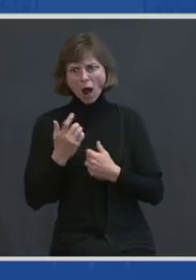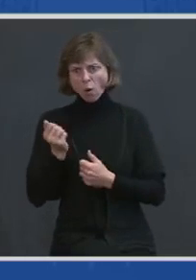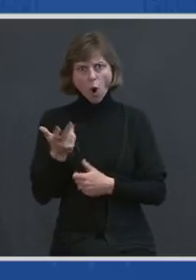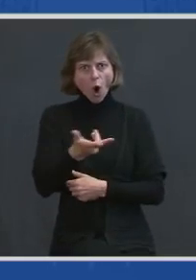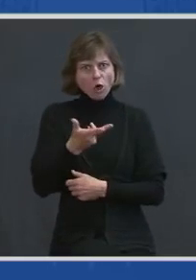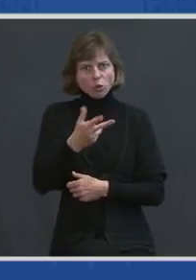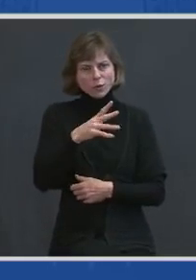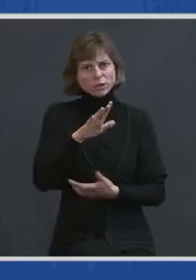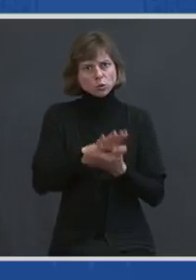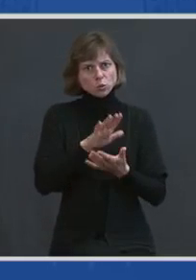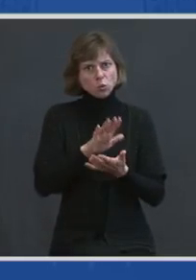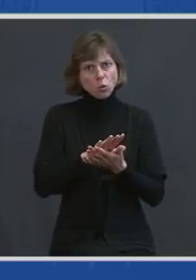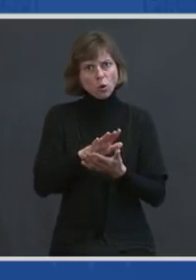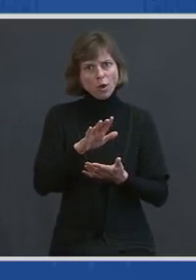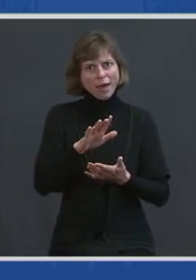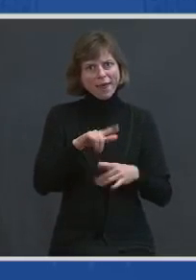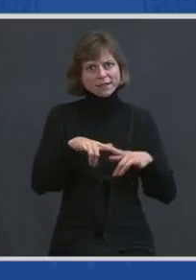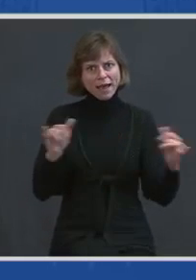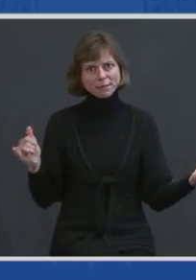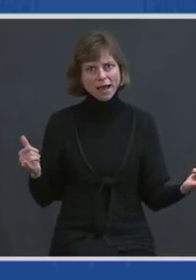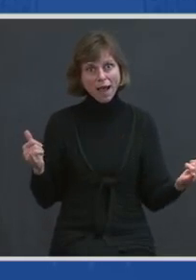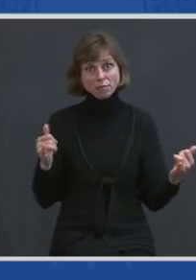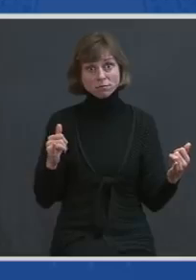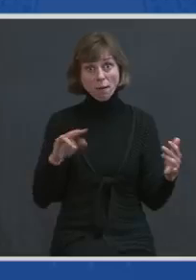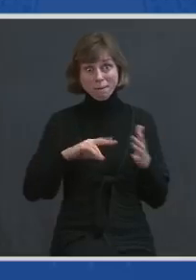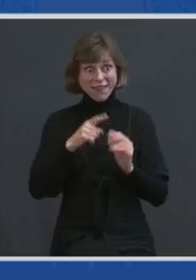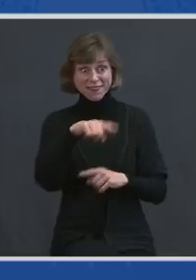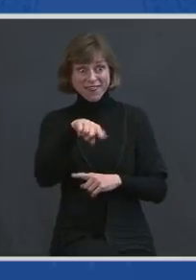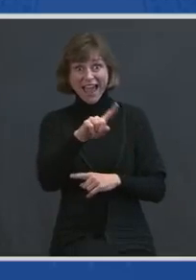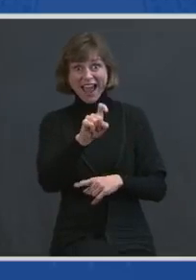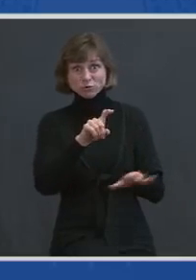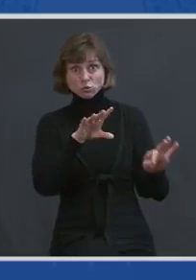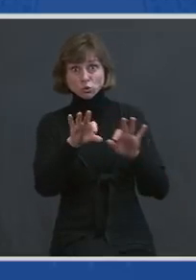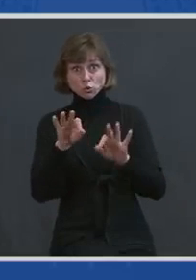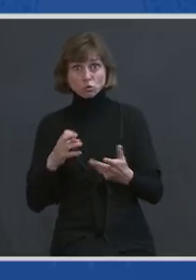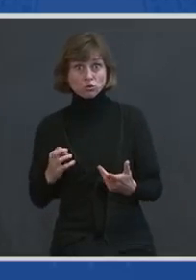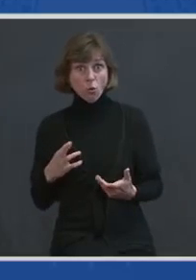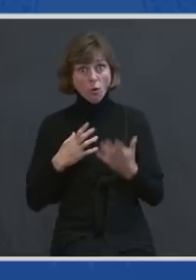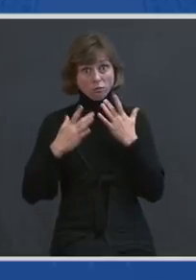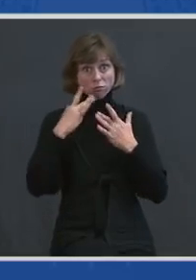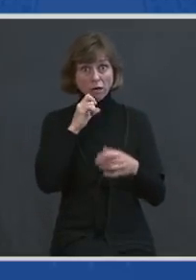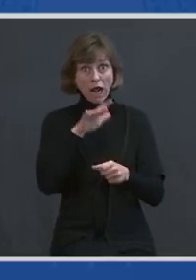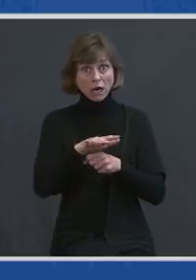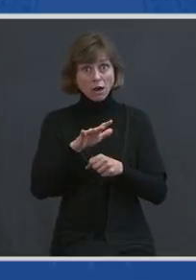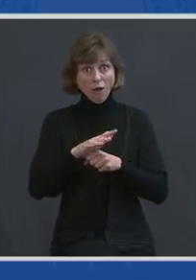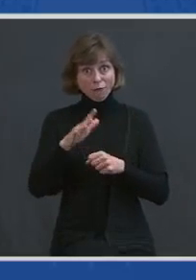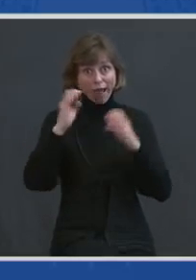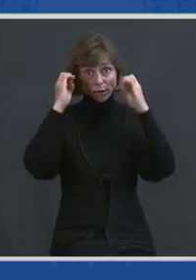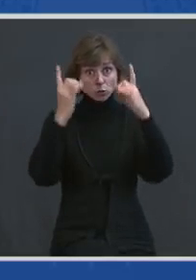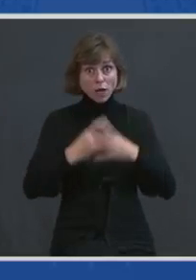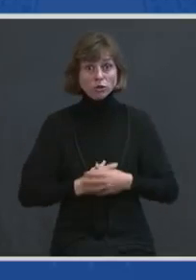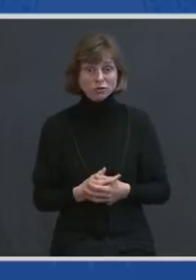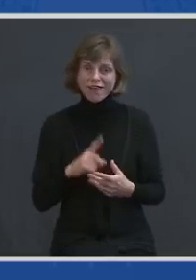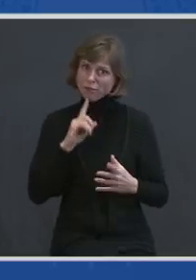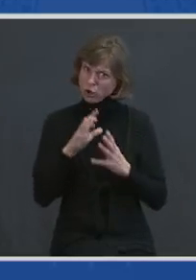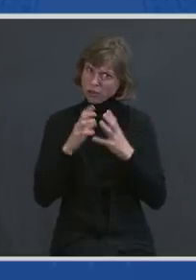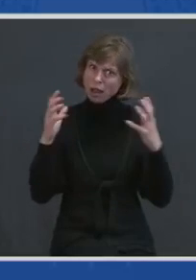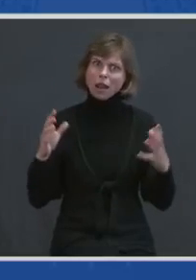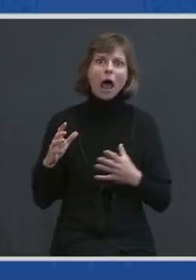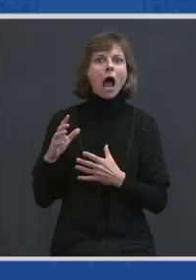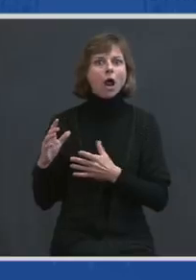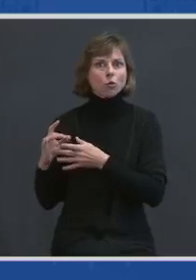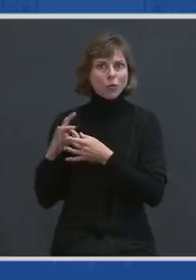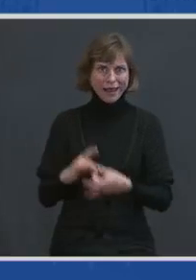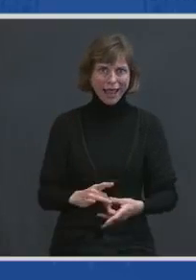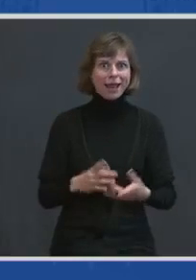same day? So they have to choose. Or they don't have internet connections. So there's a lot around that, and we've been trying to support